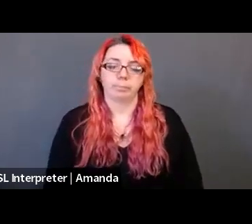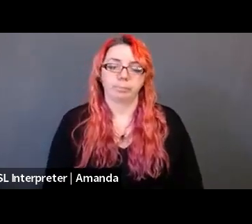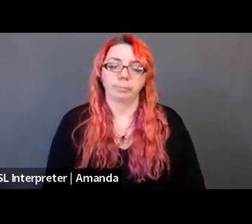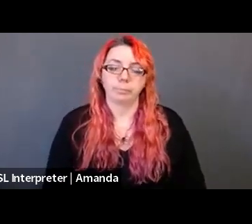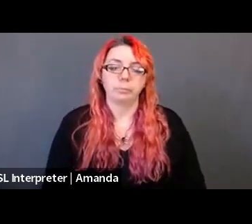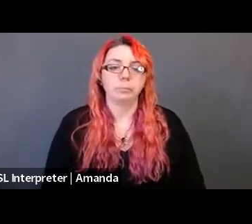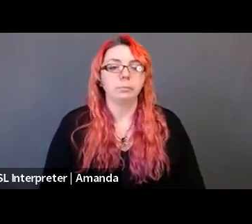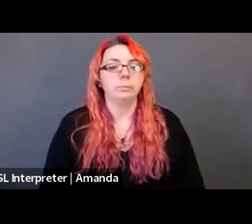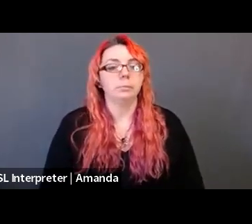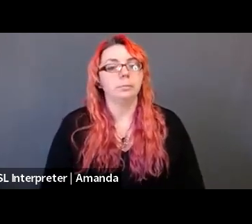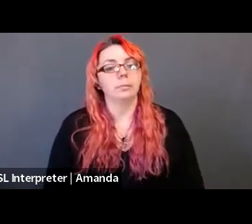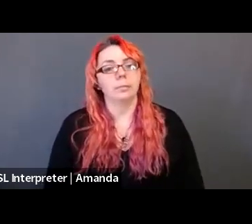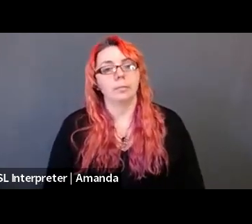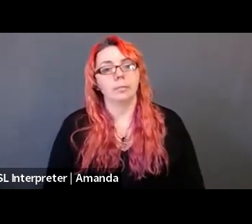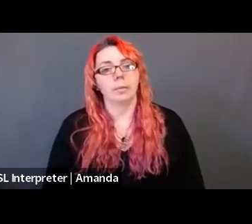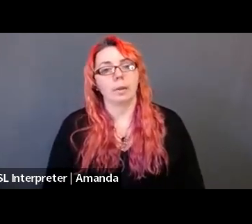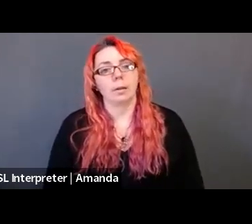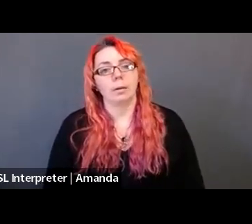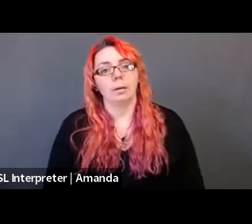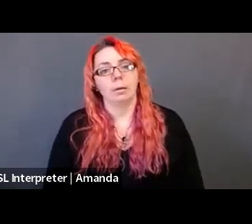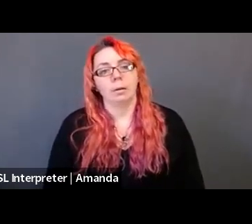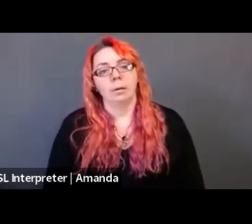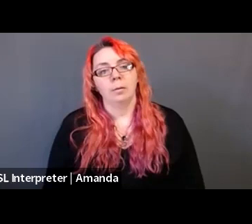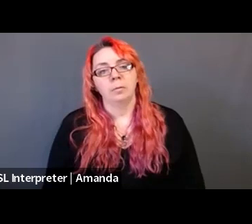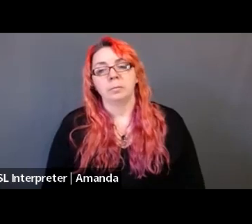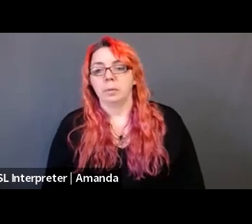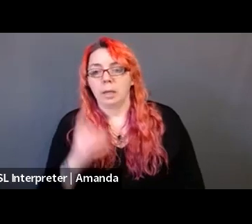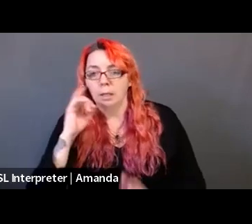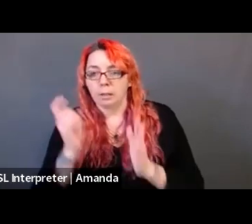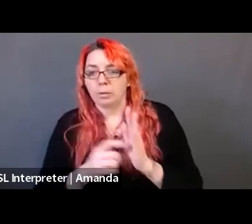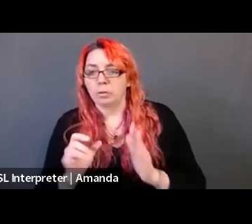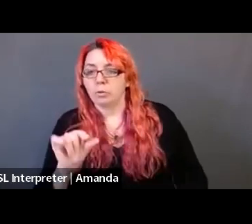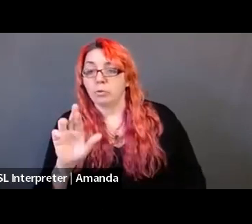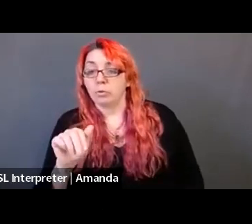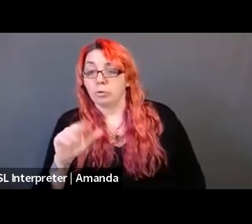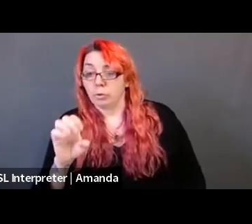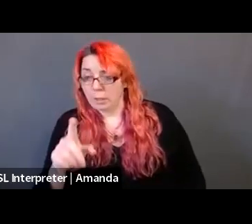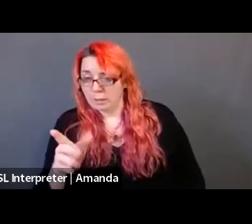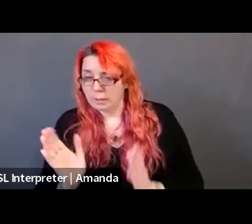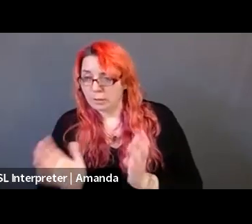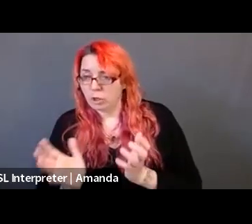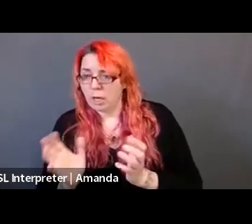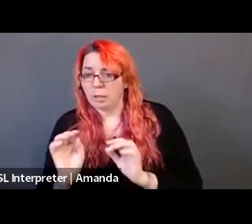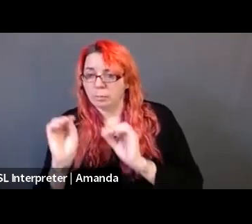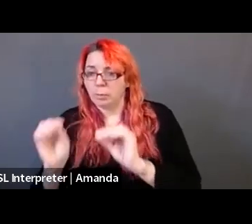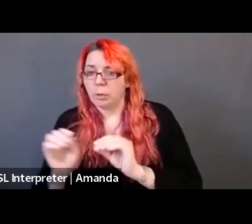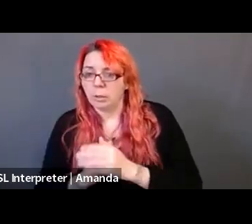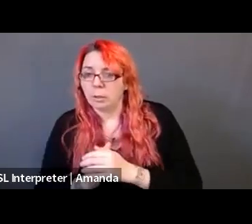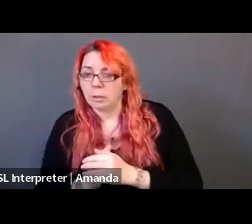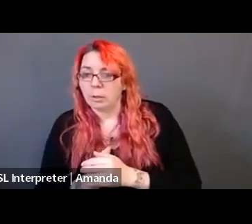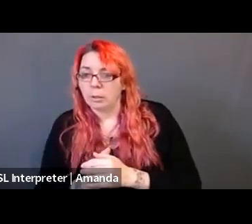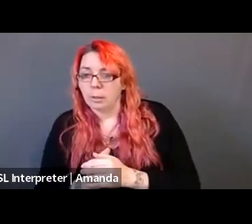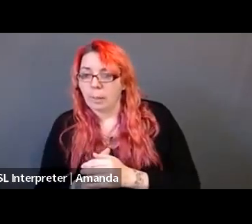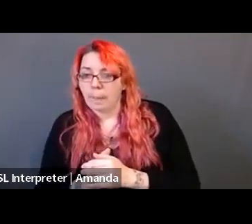about that as well. And an example to Grace has put in the chat, an example of really how to